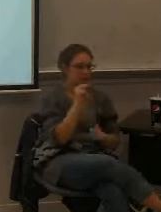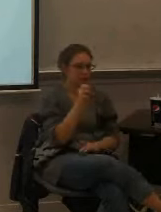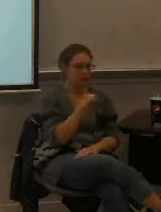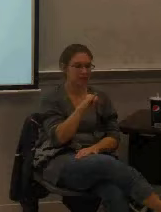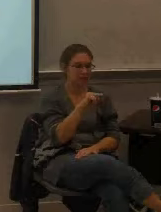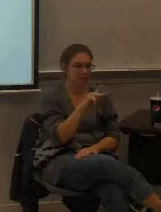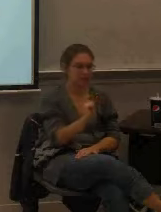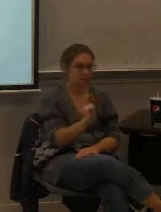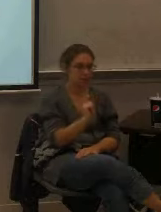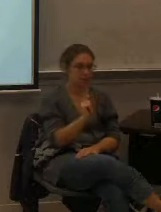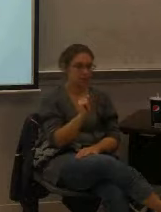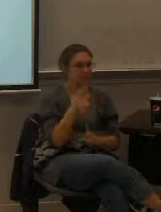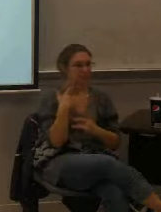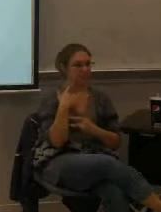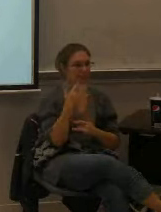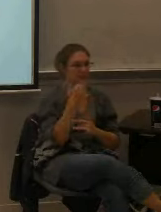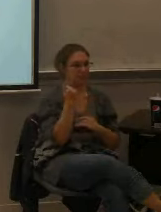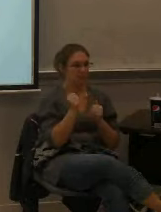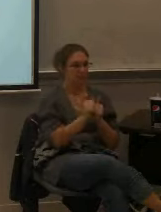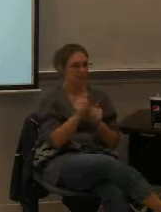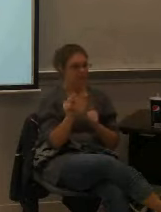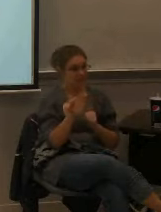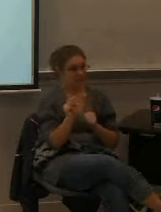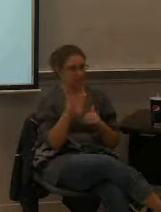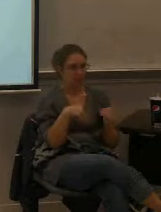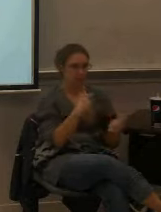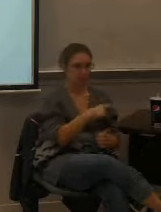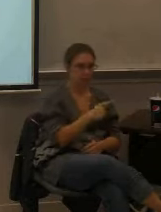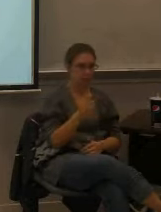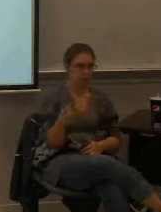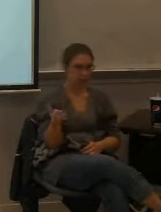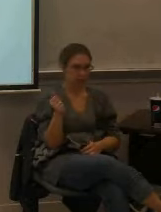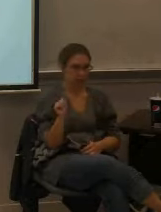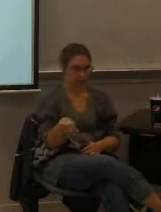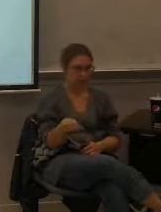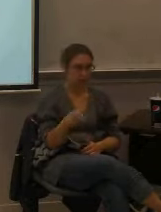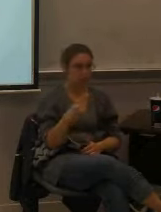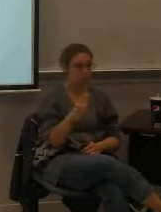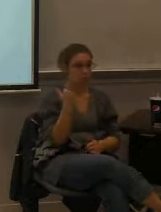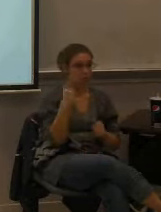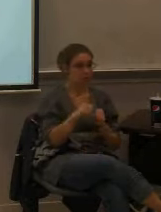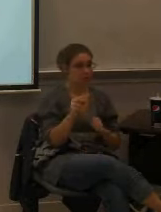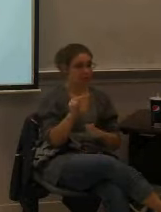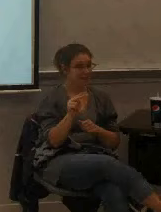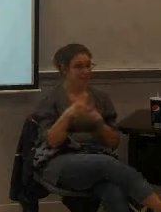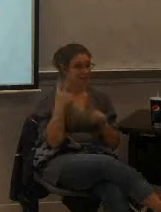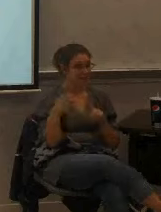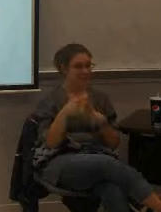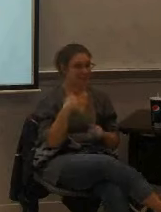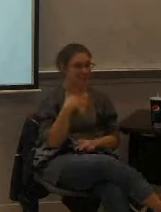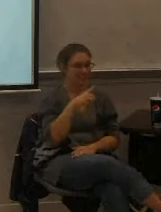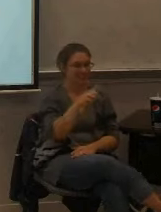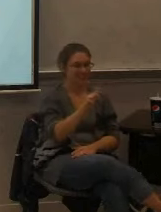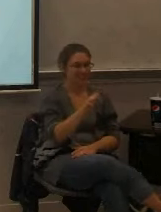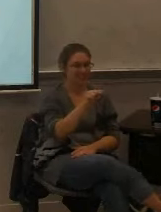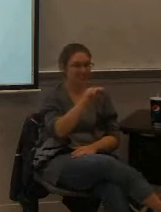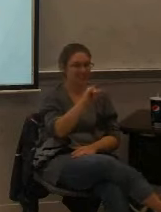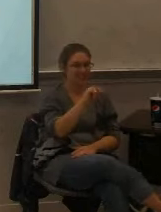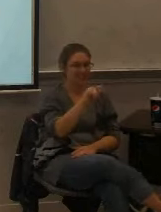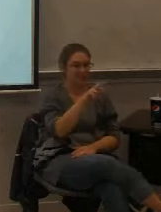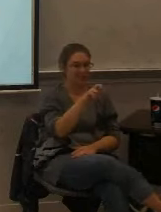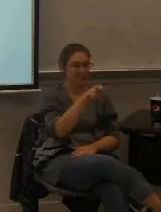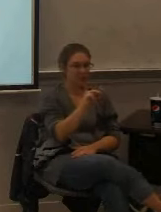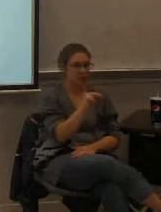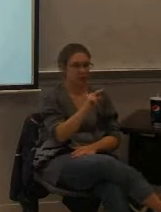they tend to be better at nitrogen than phosphorus removal. Because if you remember, the nitrogen cycle has denitrification, where nitrate